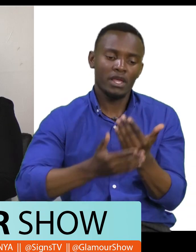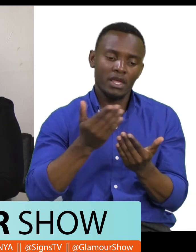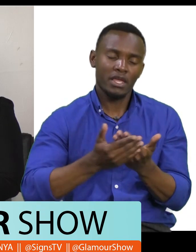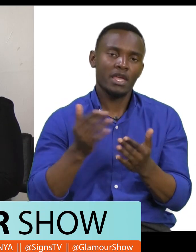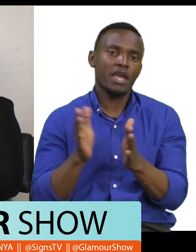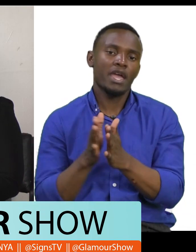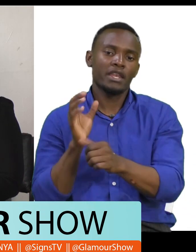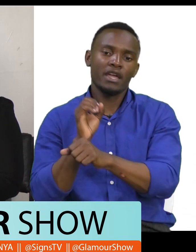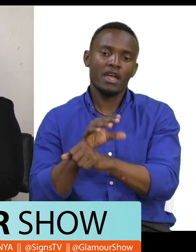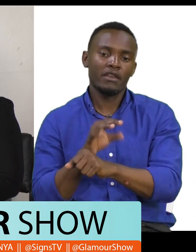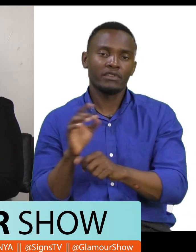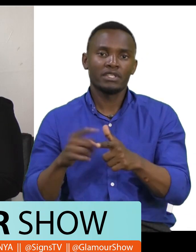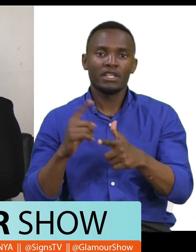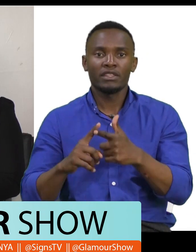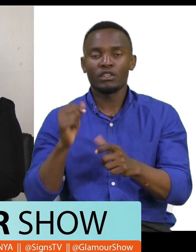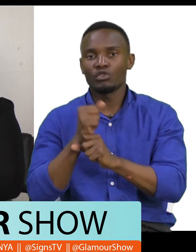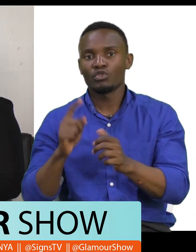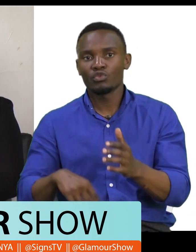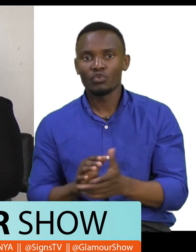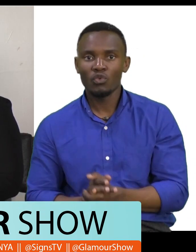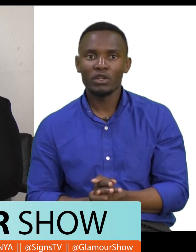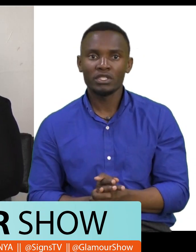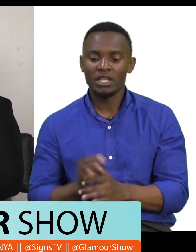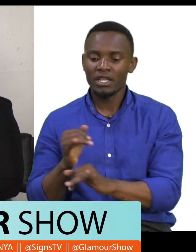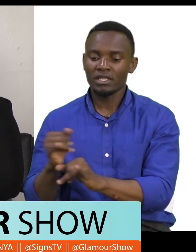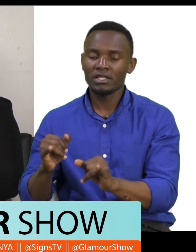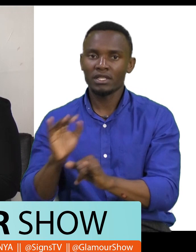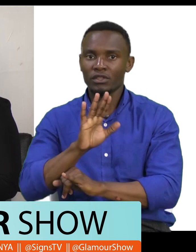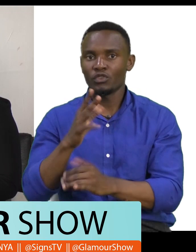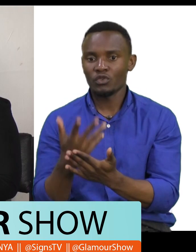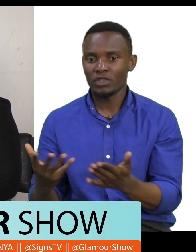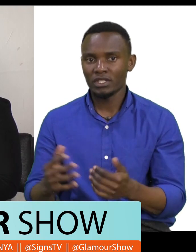and advice to the client. Then you set out the working station.